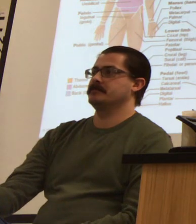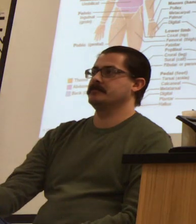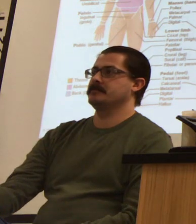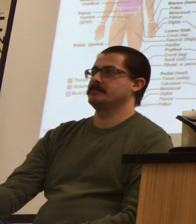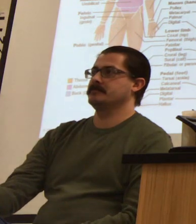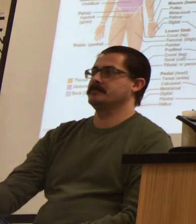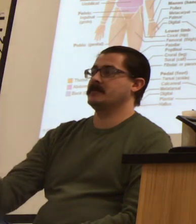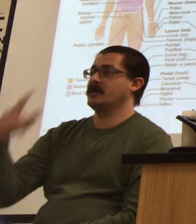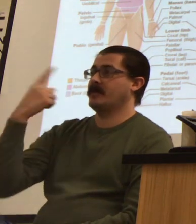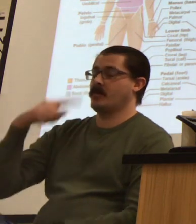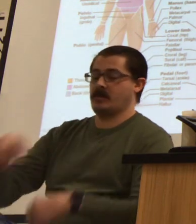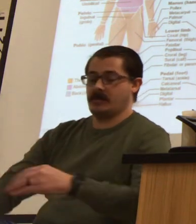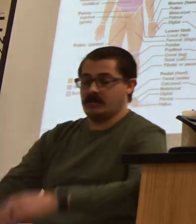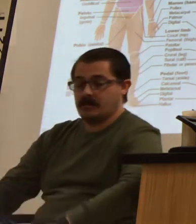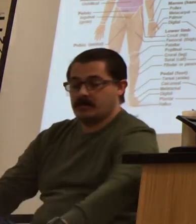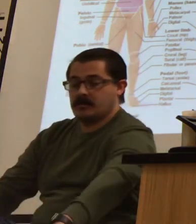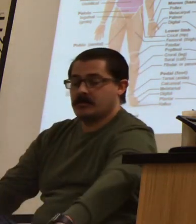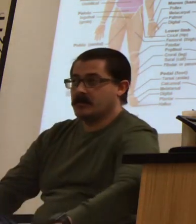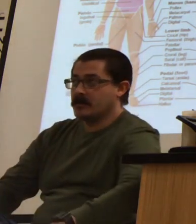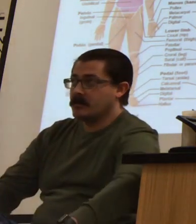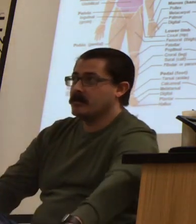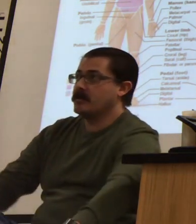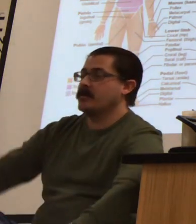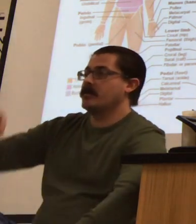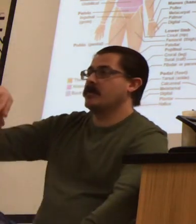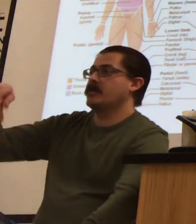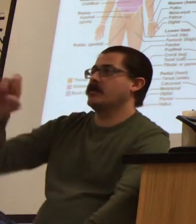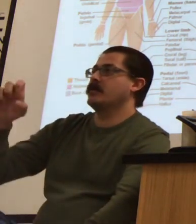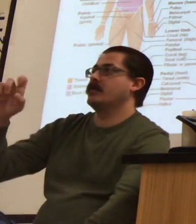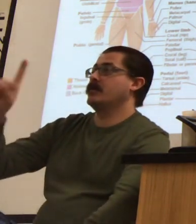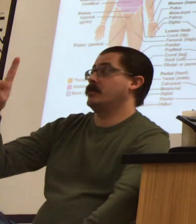So for your foot, the word for foot is pedal.